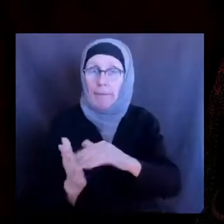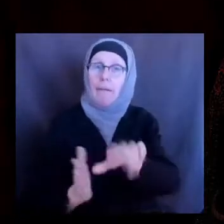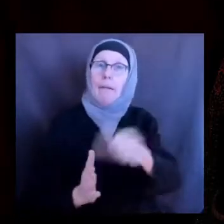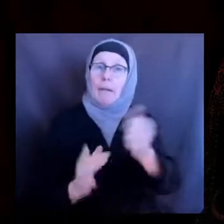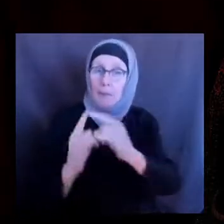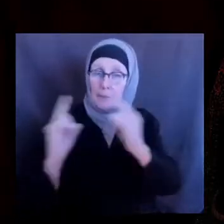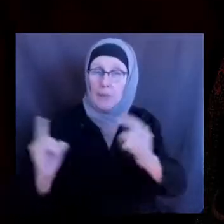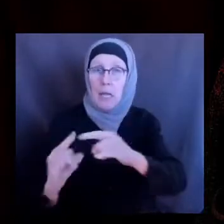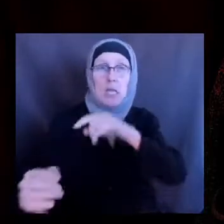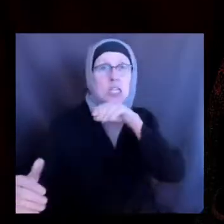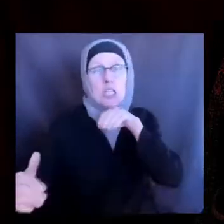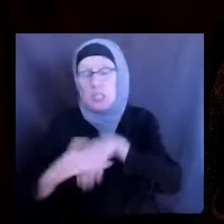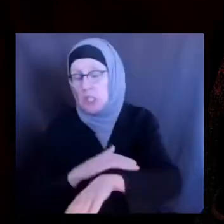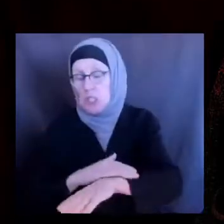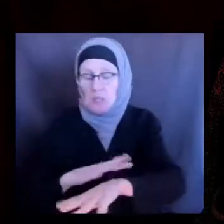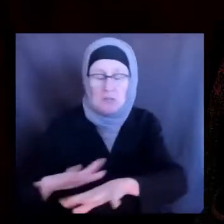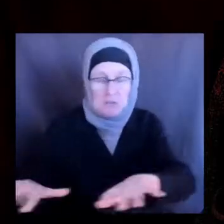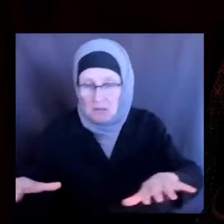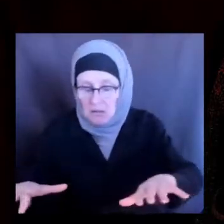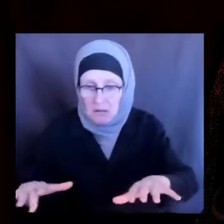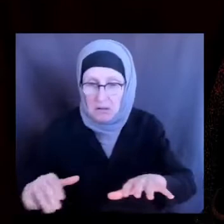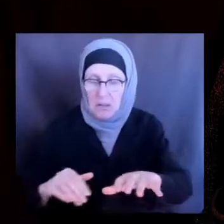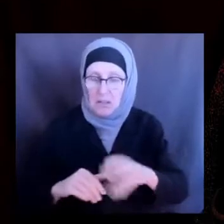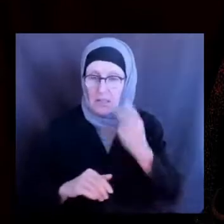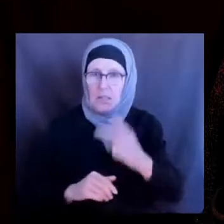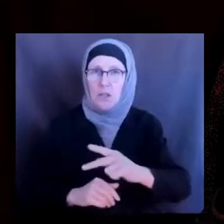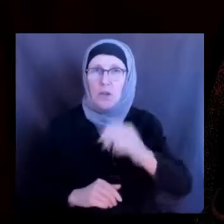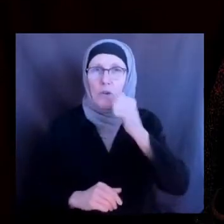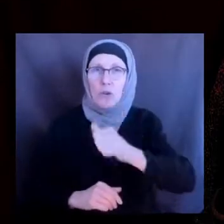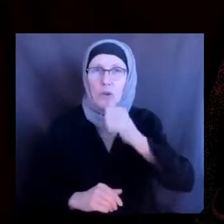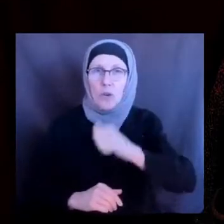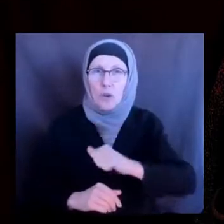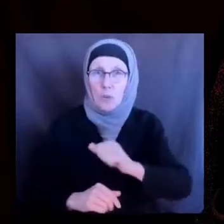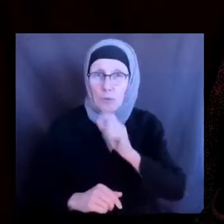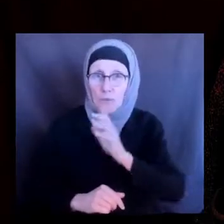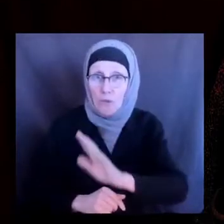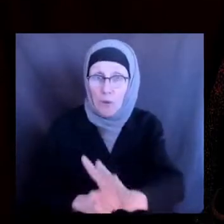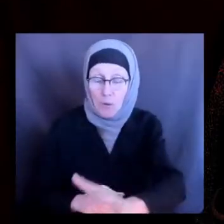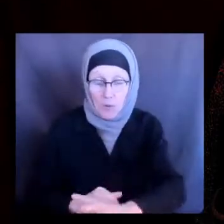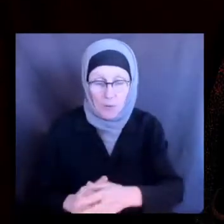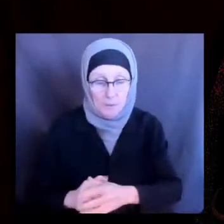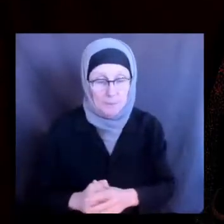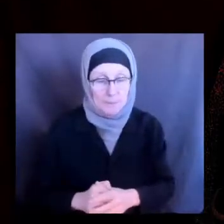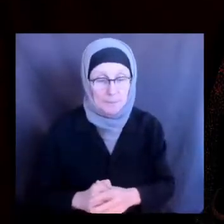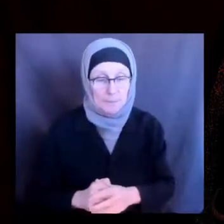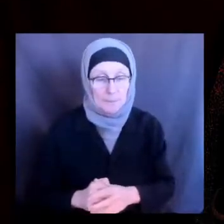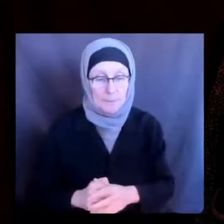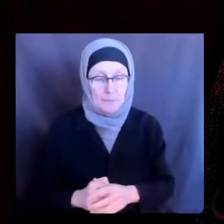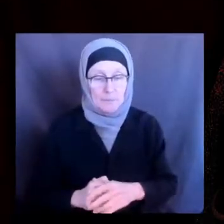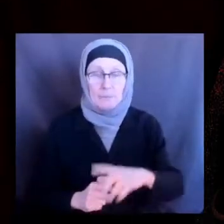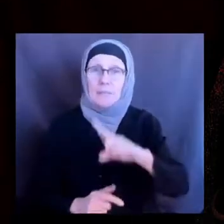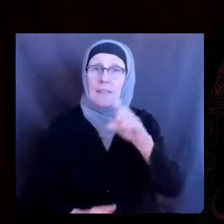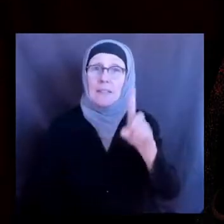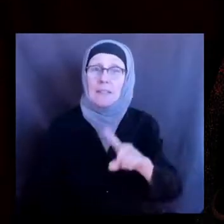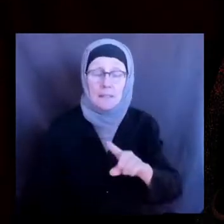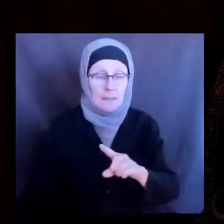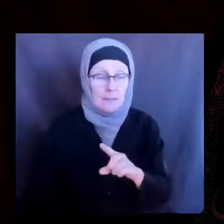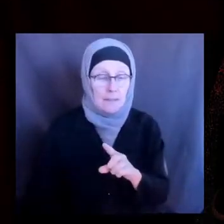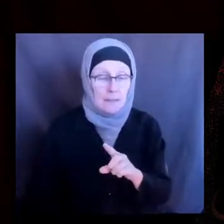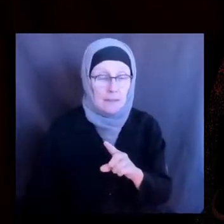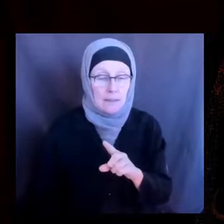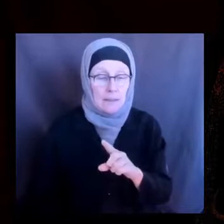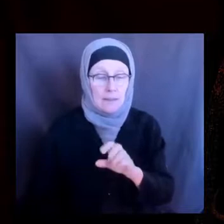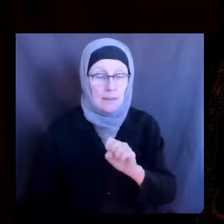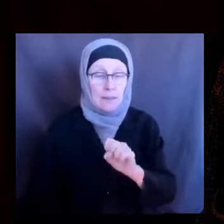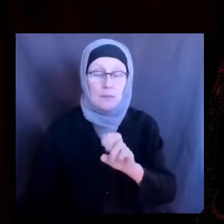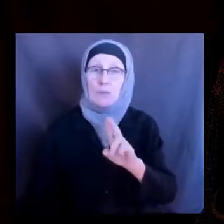Sakina must have remembered the day when the news of Shahadat of Muslim Miraqil came. She must have remembered that